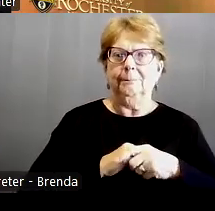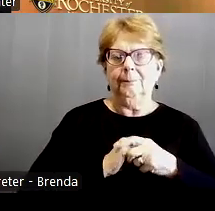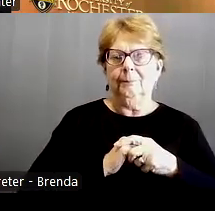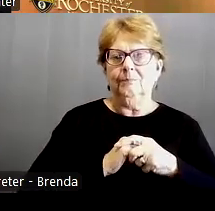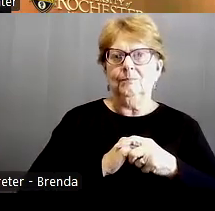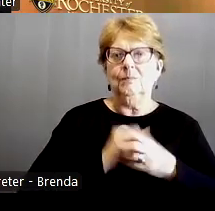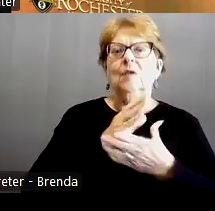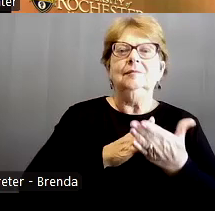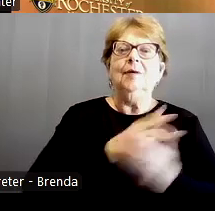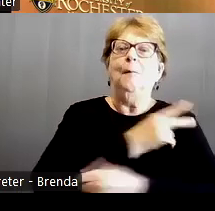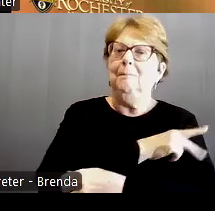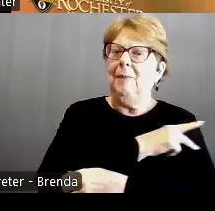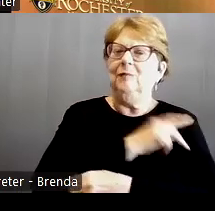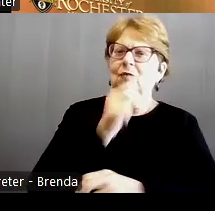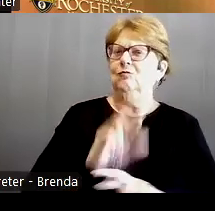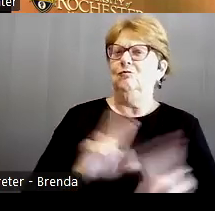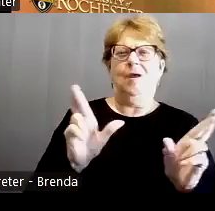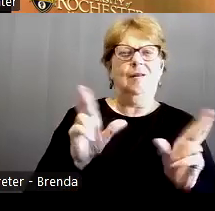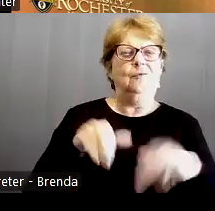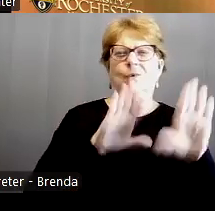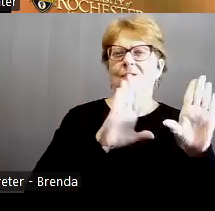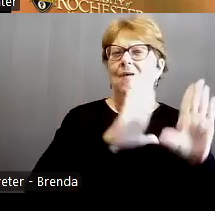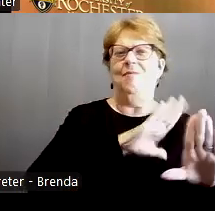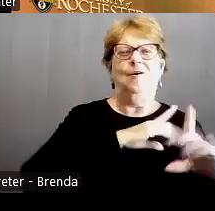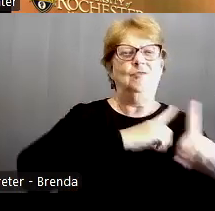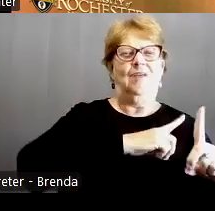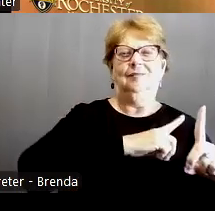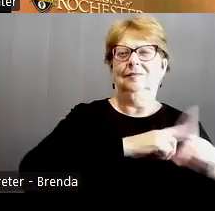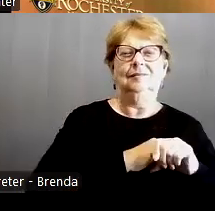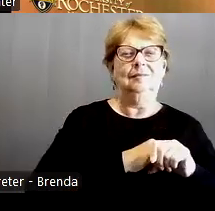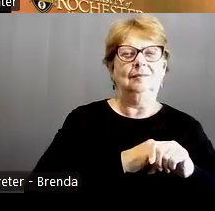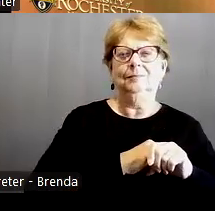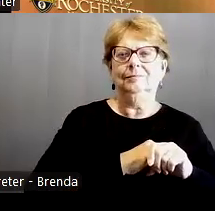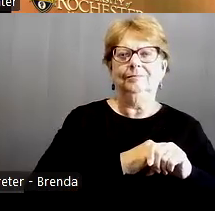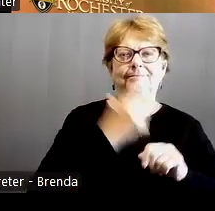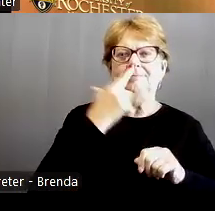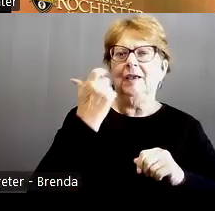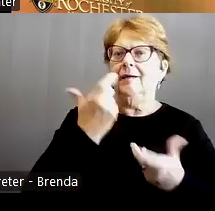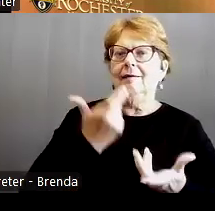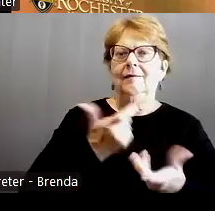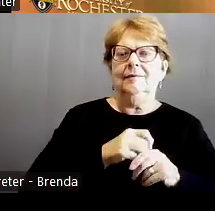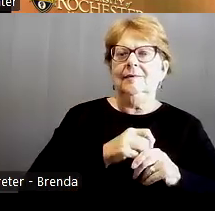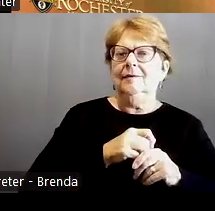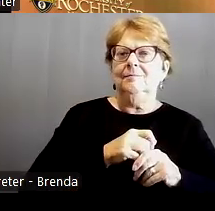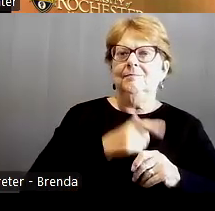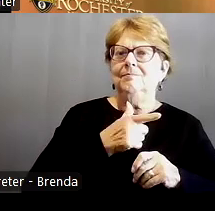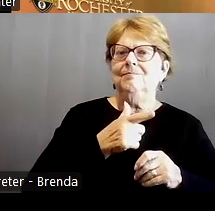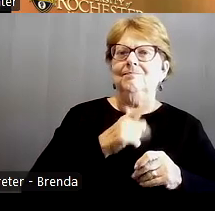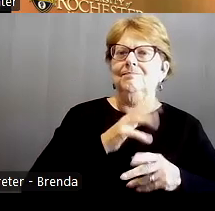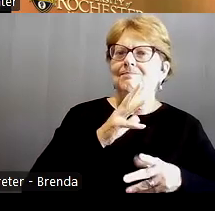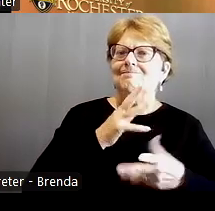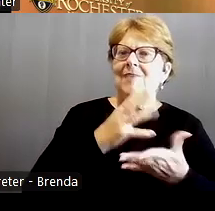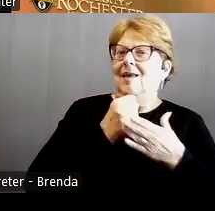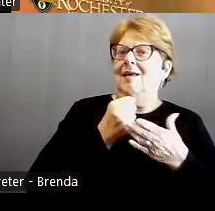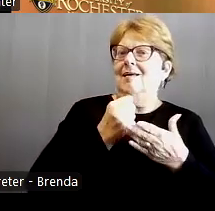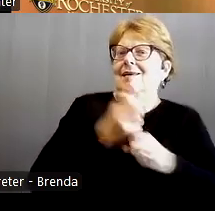So some patients are not ready to give up the defenses because they get too much assistance from